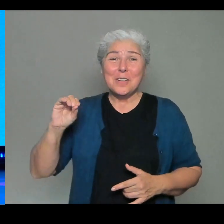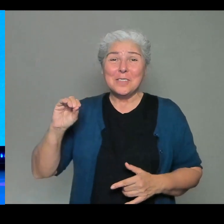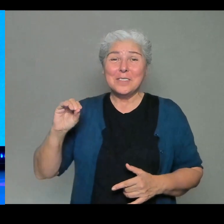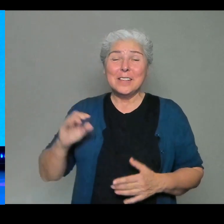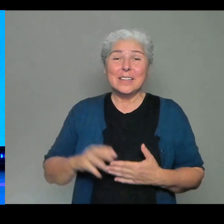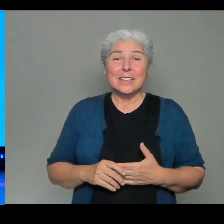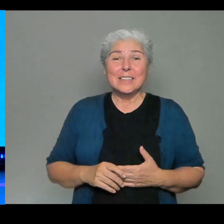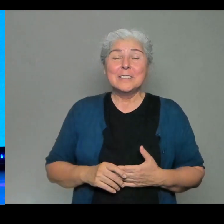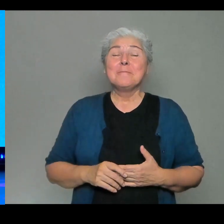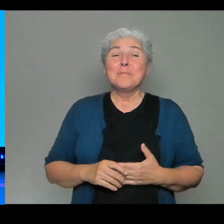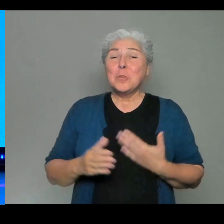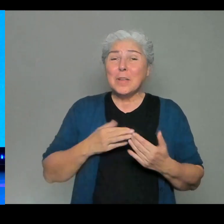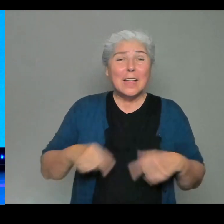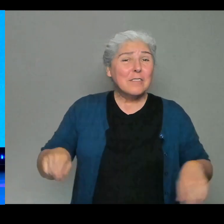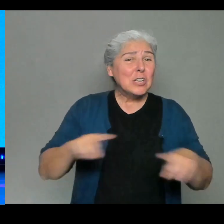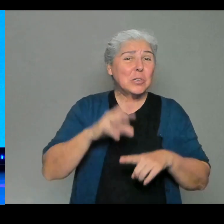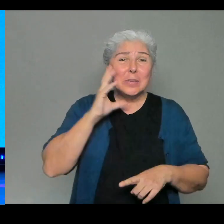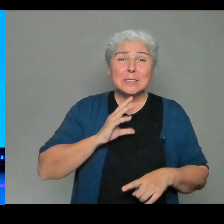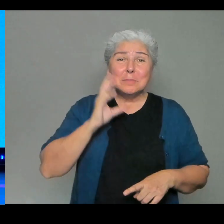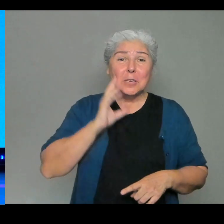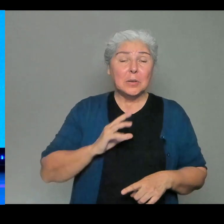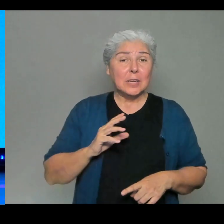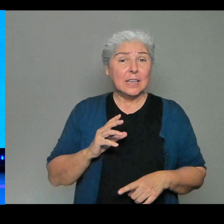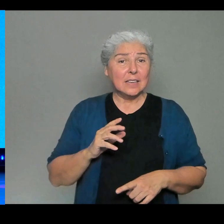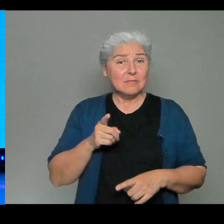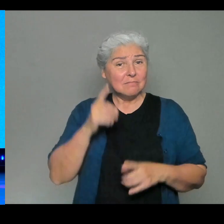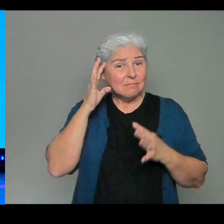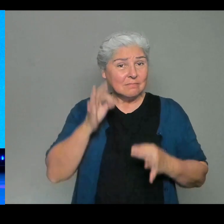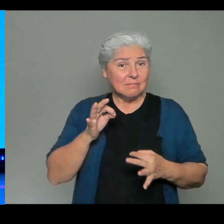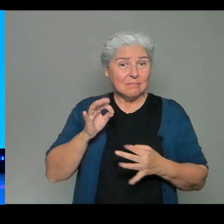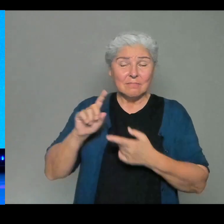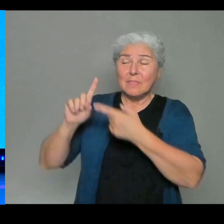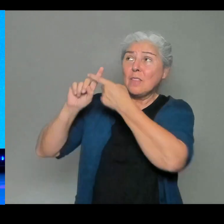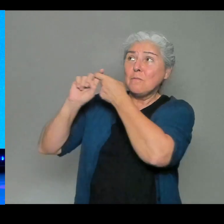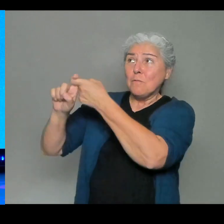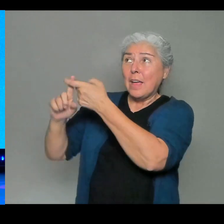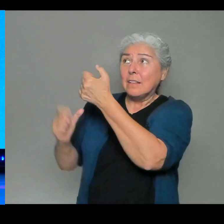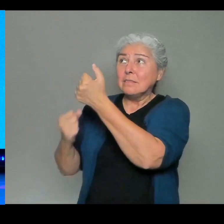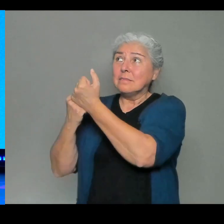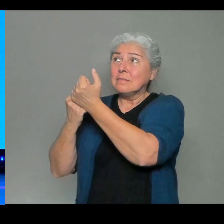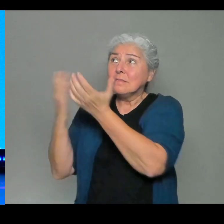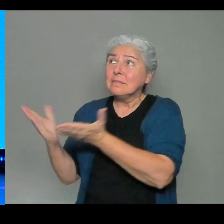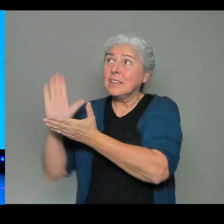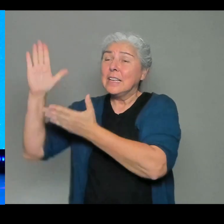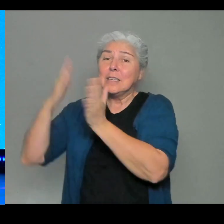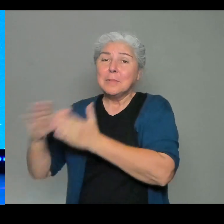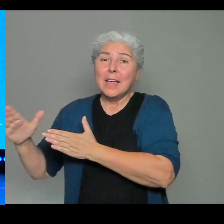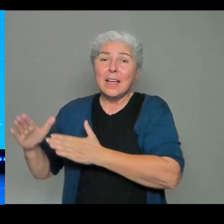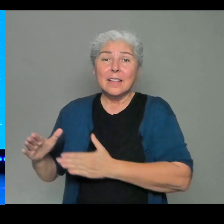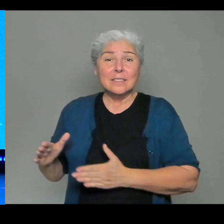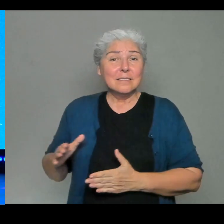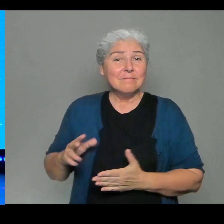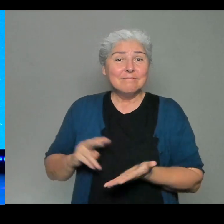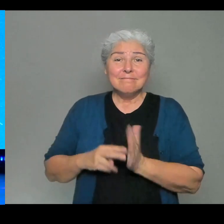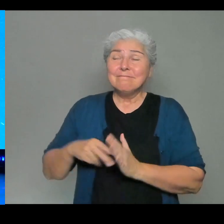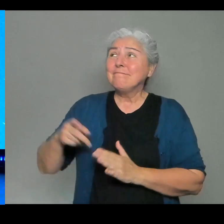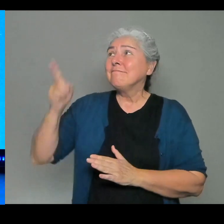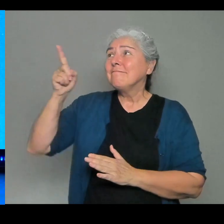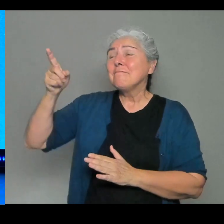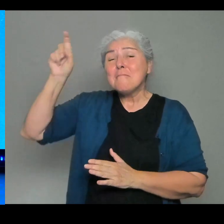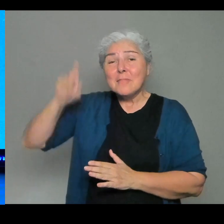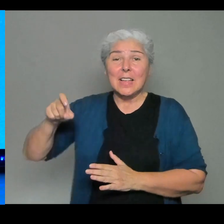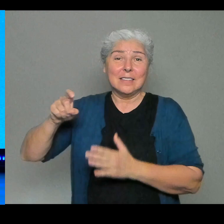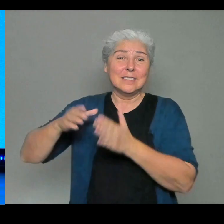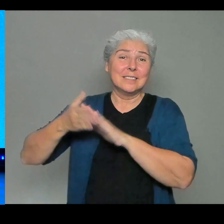gonna pause. Whatever you're going through right now, if you are going to be God's friend and promote God's plan, God has to